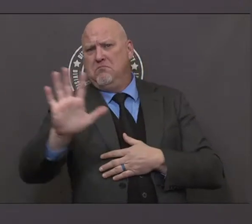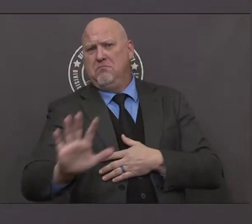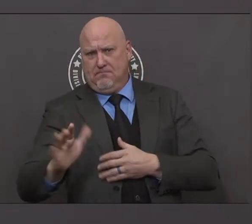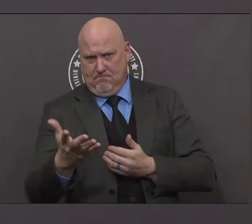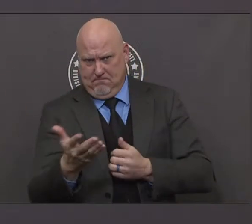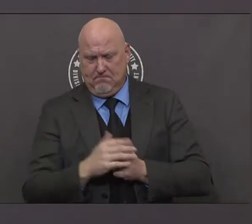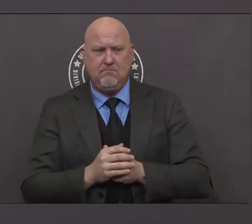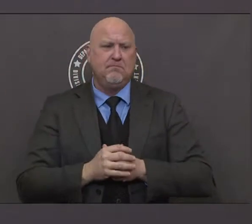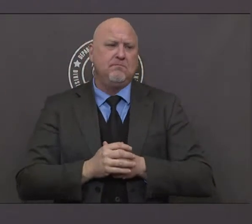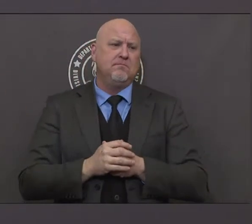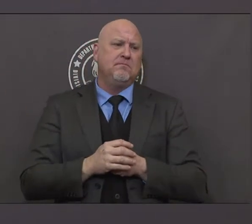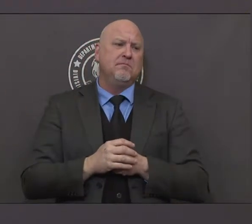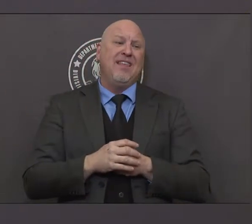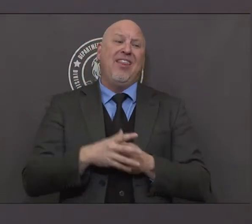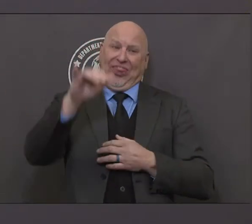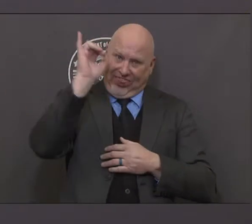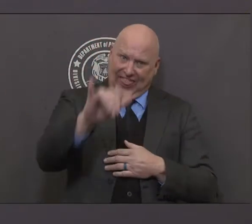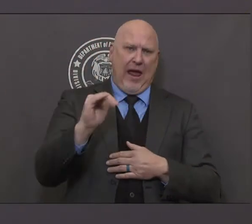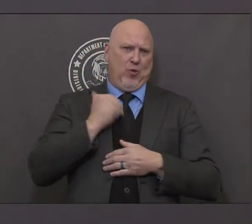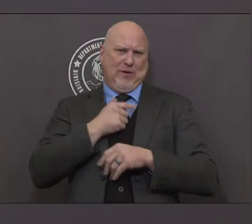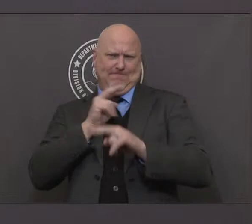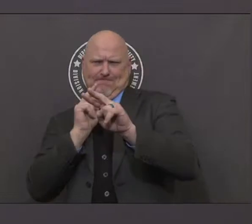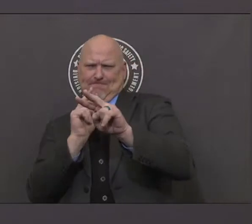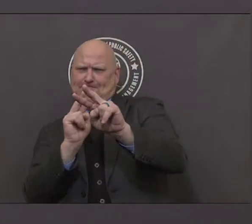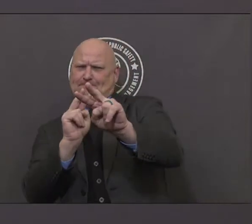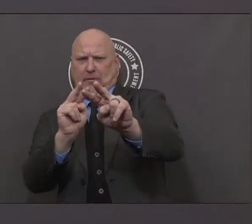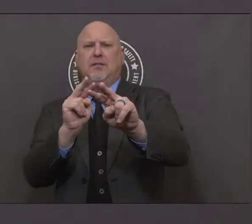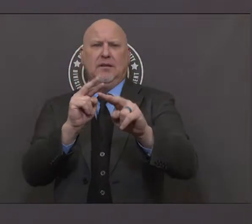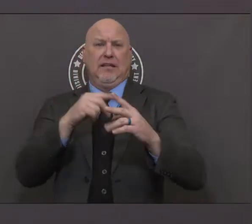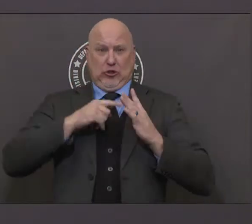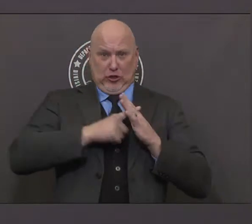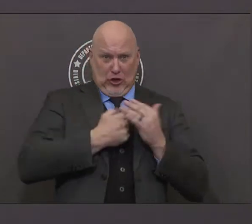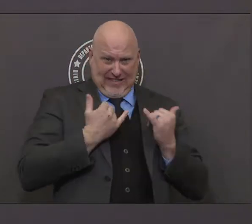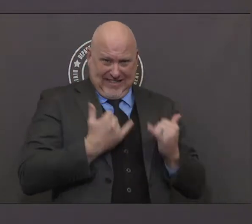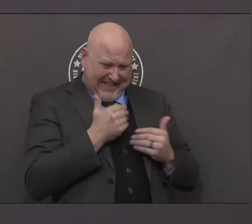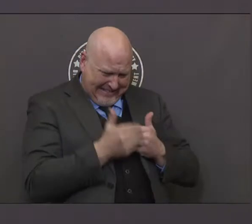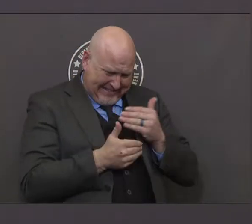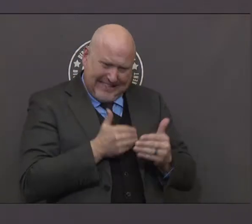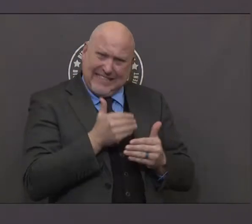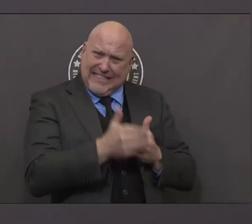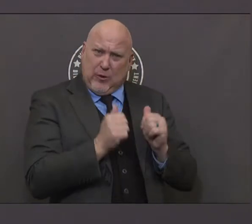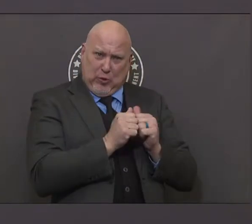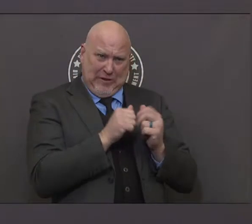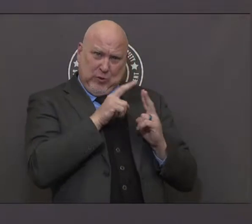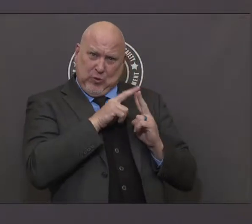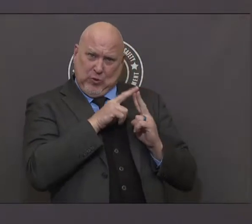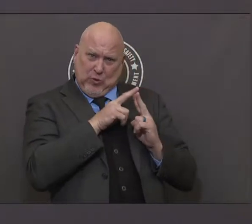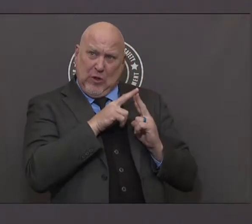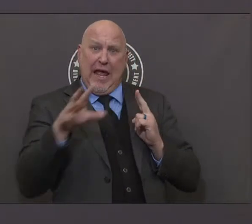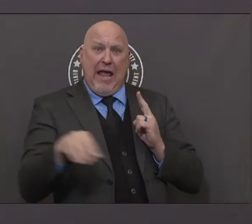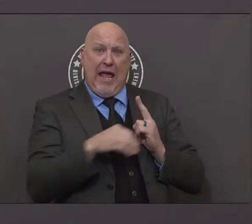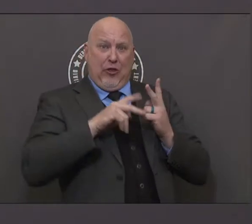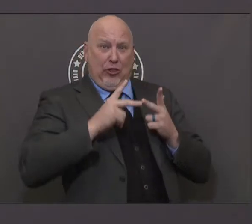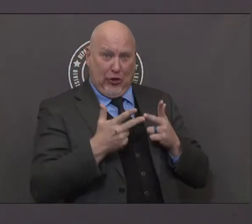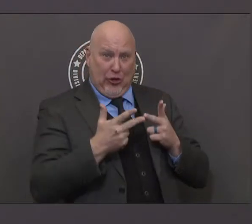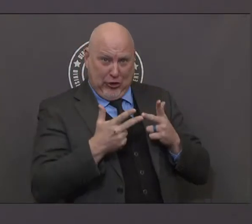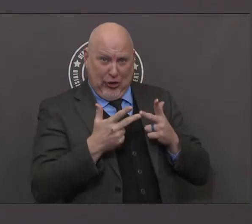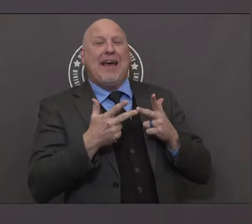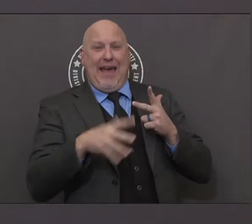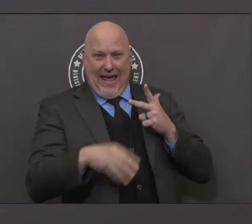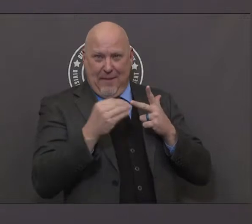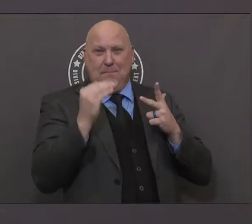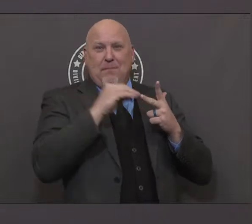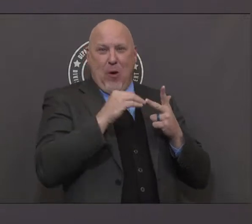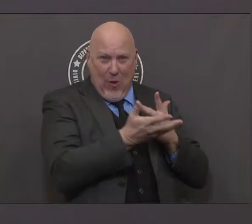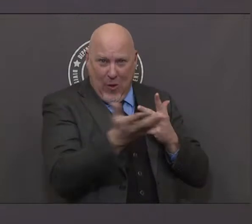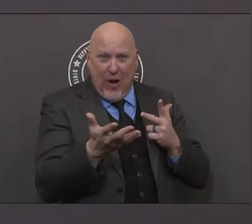for. That's what we are preparing for. And that leads us to our next announcement. Now, I just have to say